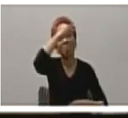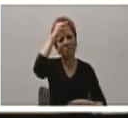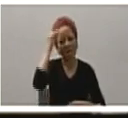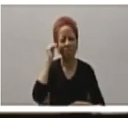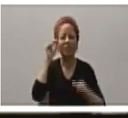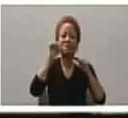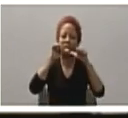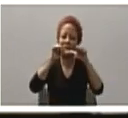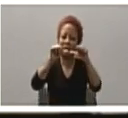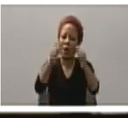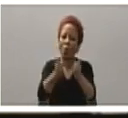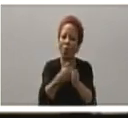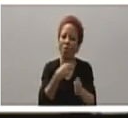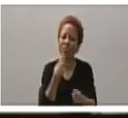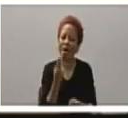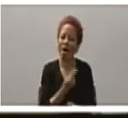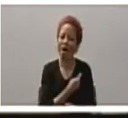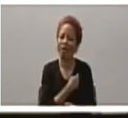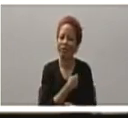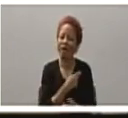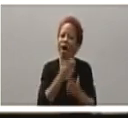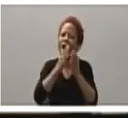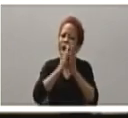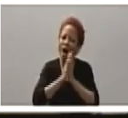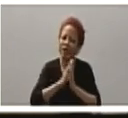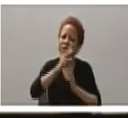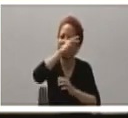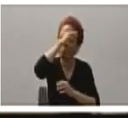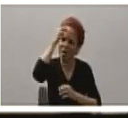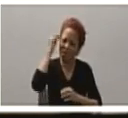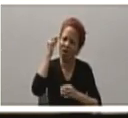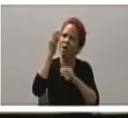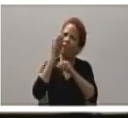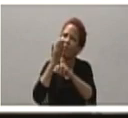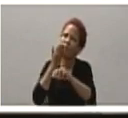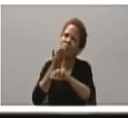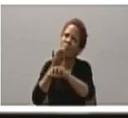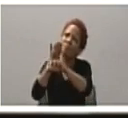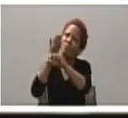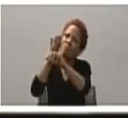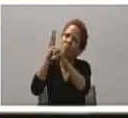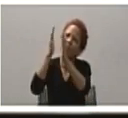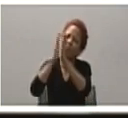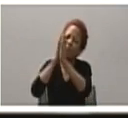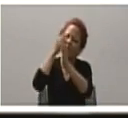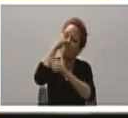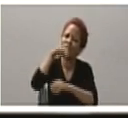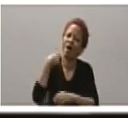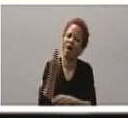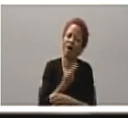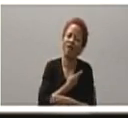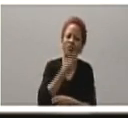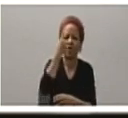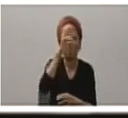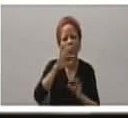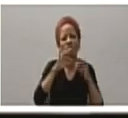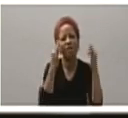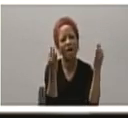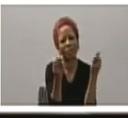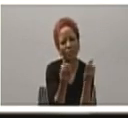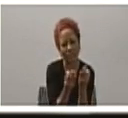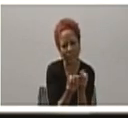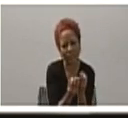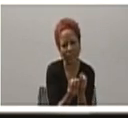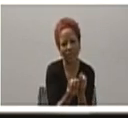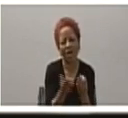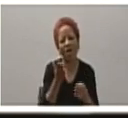our whole world. And let us ask her to intercede for us, for each of us, for our families, and